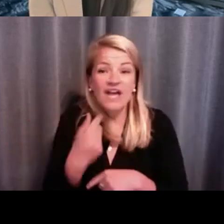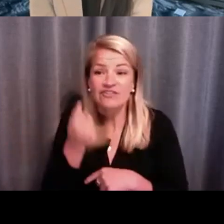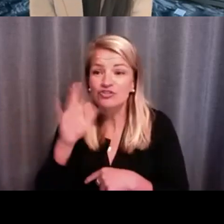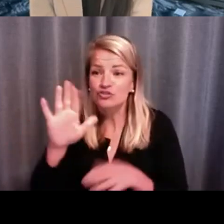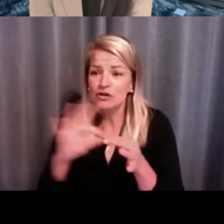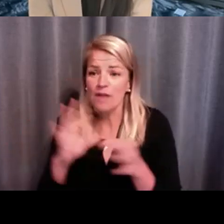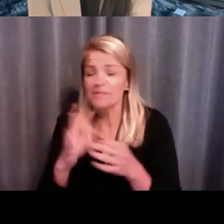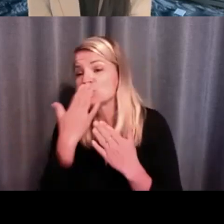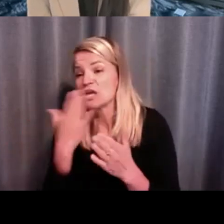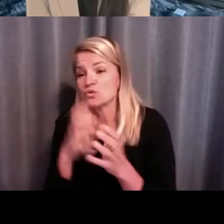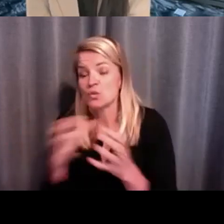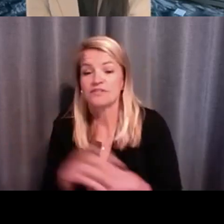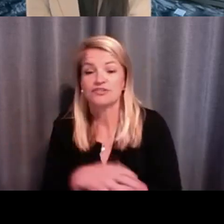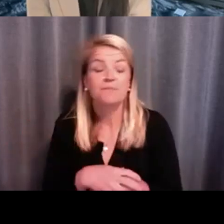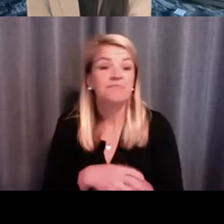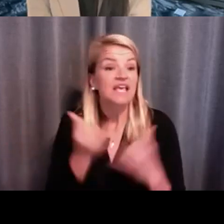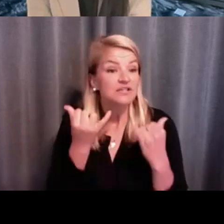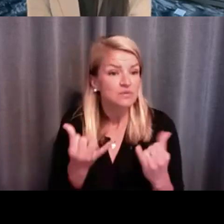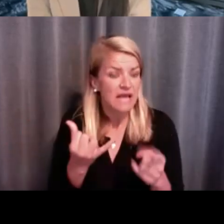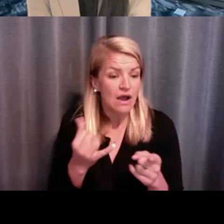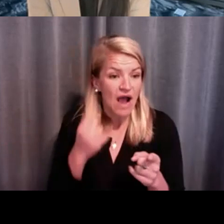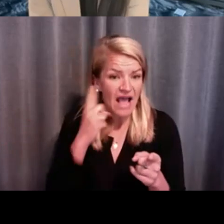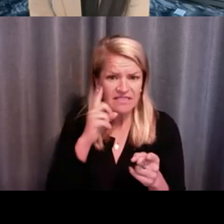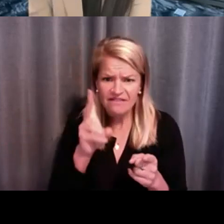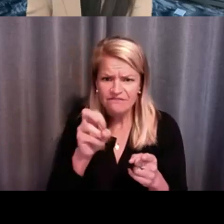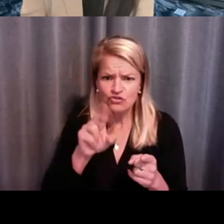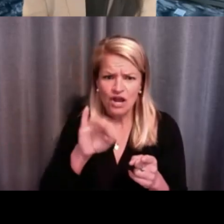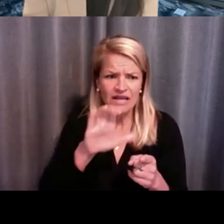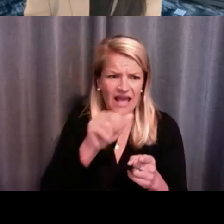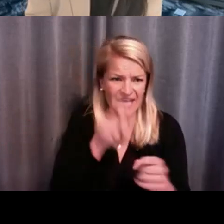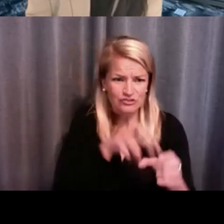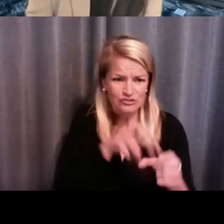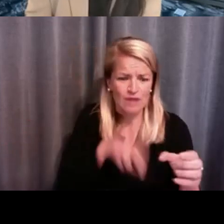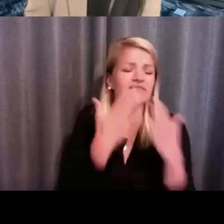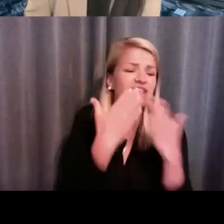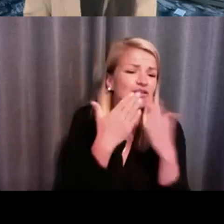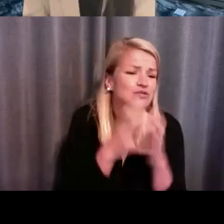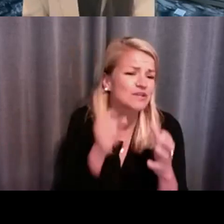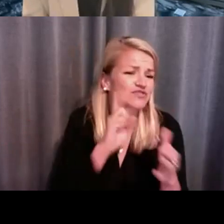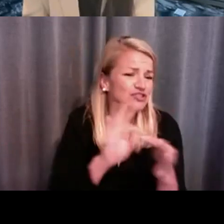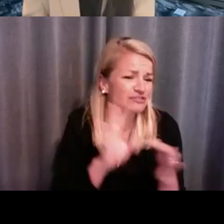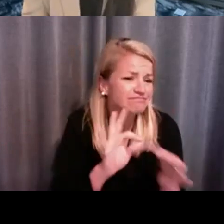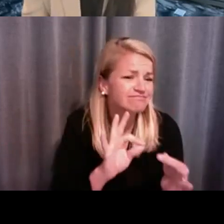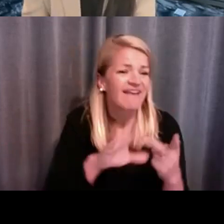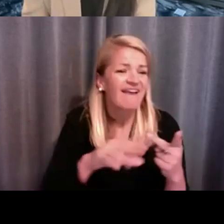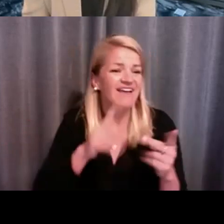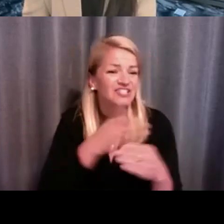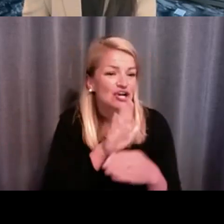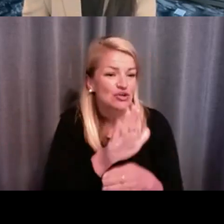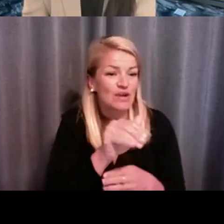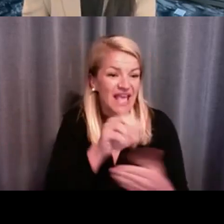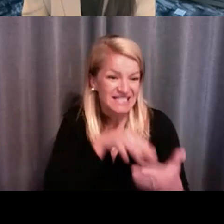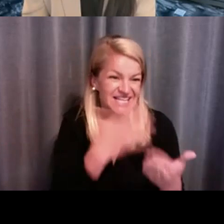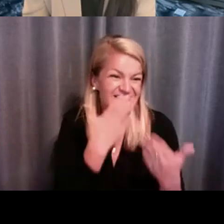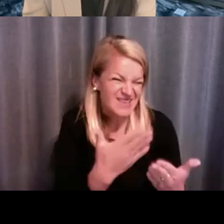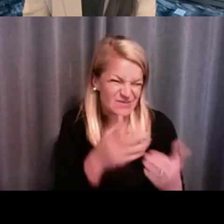Thank you. I think at this time, Veronica might need to drop off. Thank you so much, Veronica, for speaking and for sharing your case study. In these